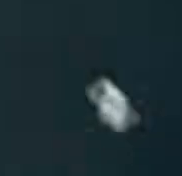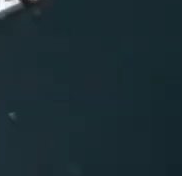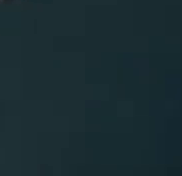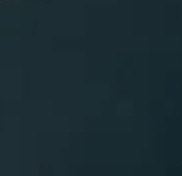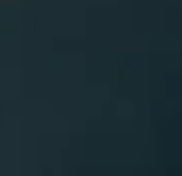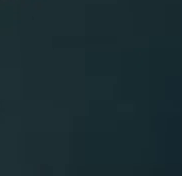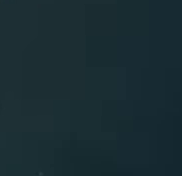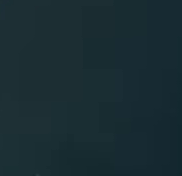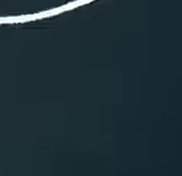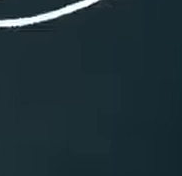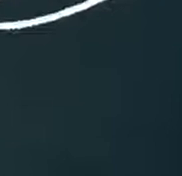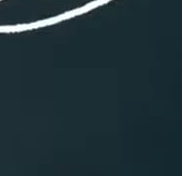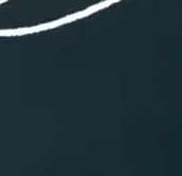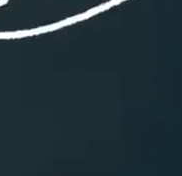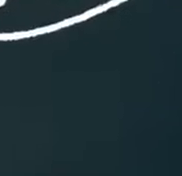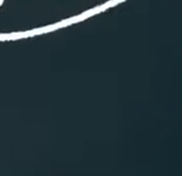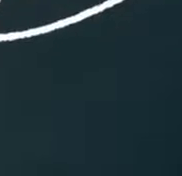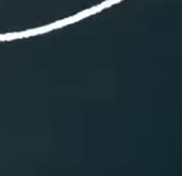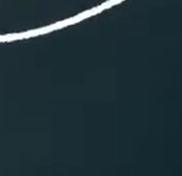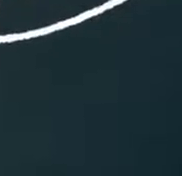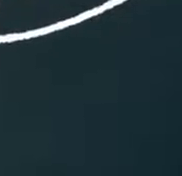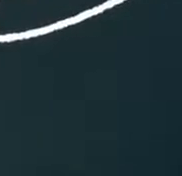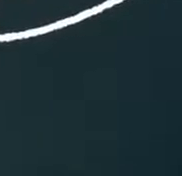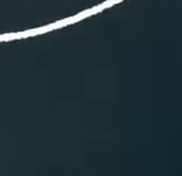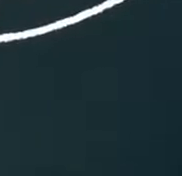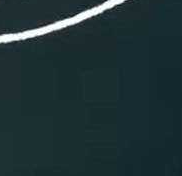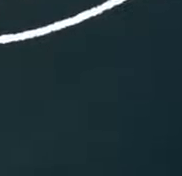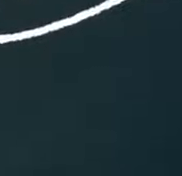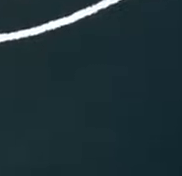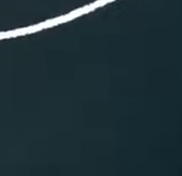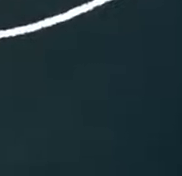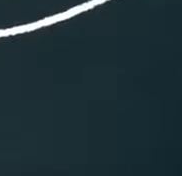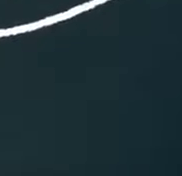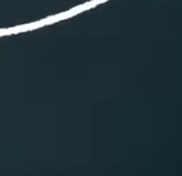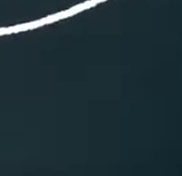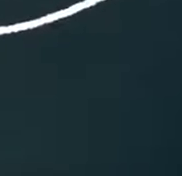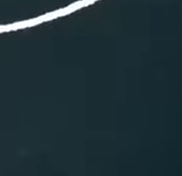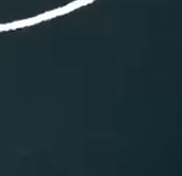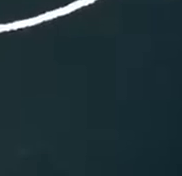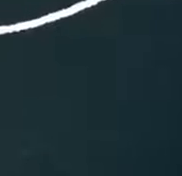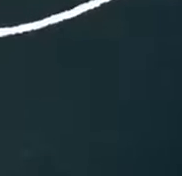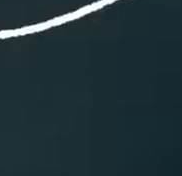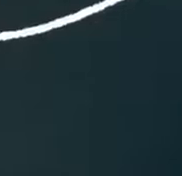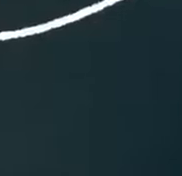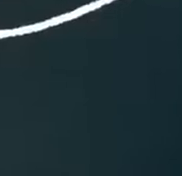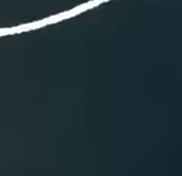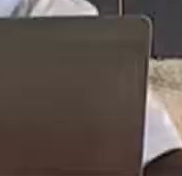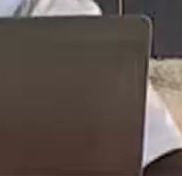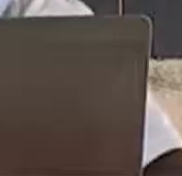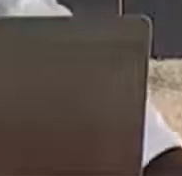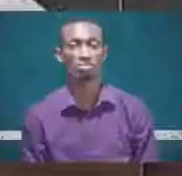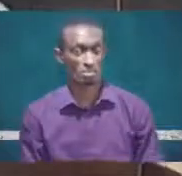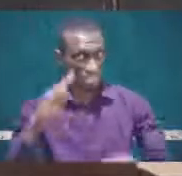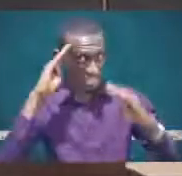Welcome to Study Time, a televised home learning program produced by Rwanda Education Board.